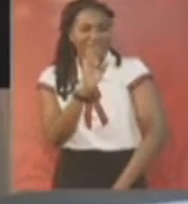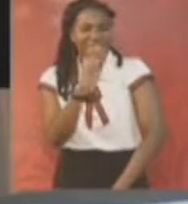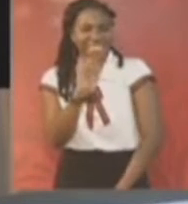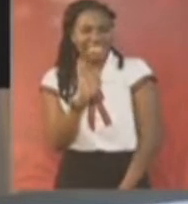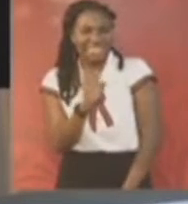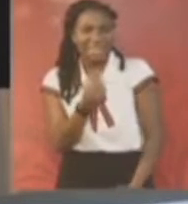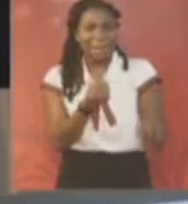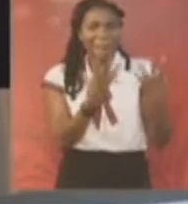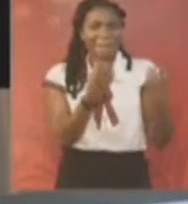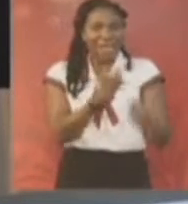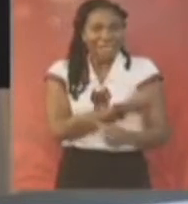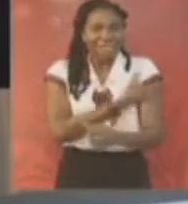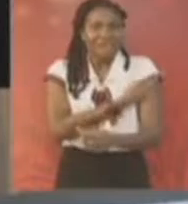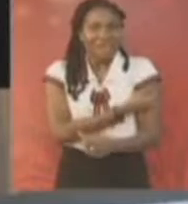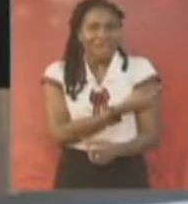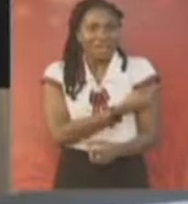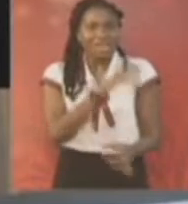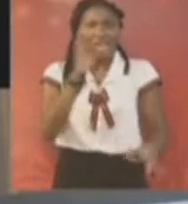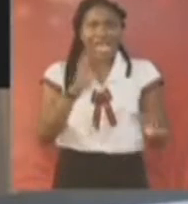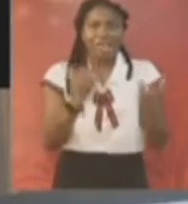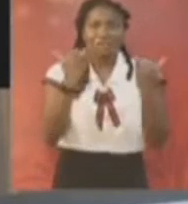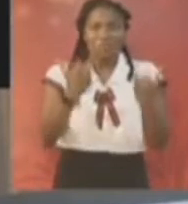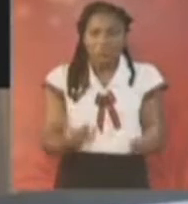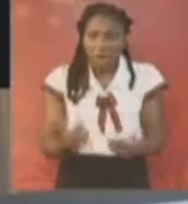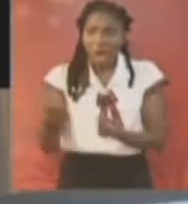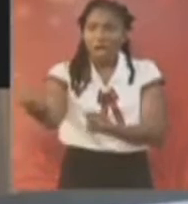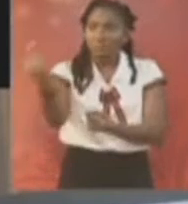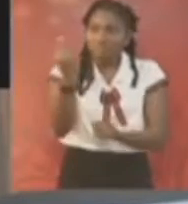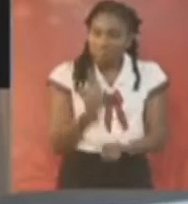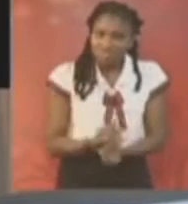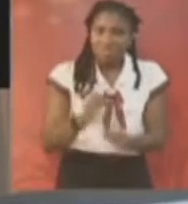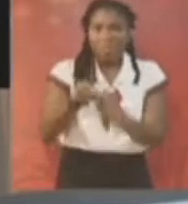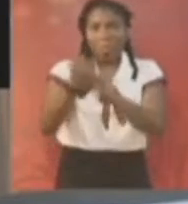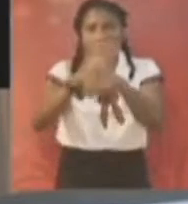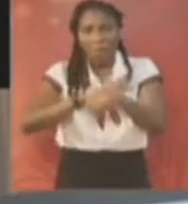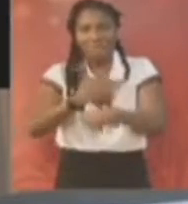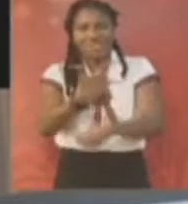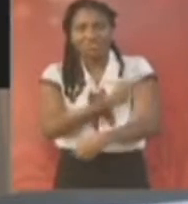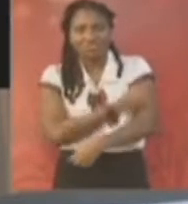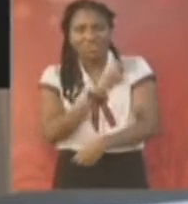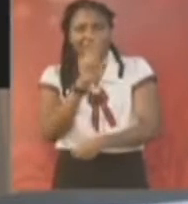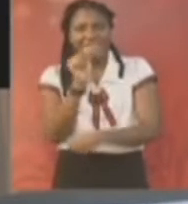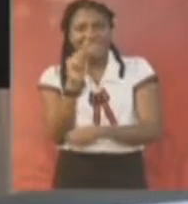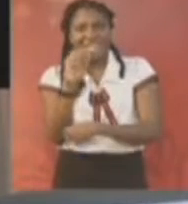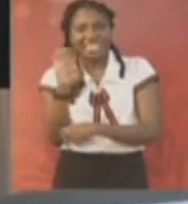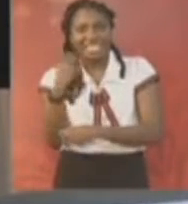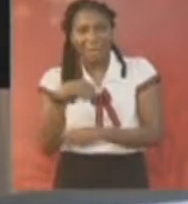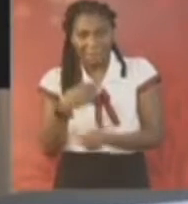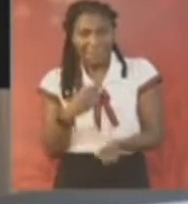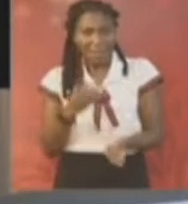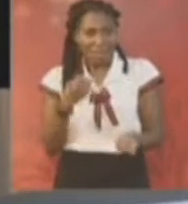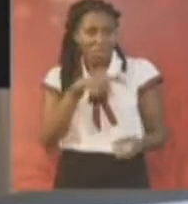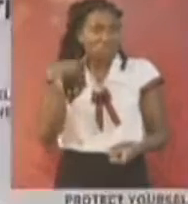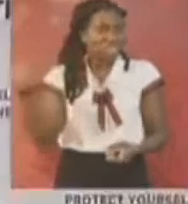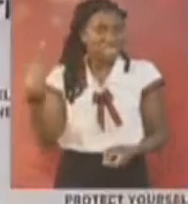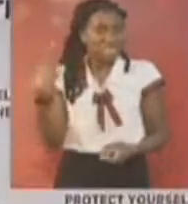overall health with a COVID-19 vaccine if it becomes available? Thank you.